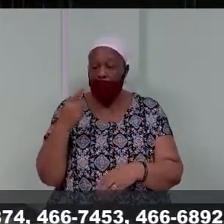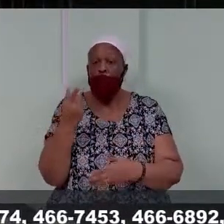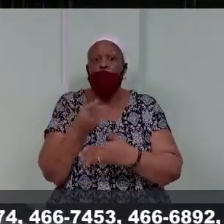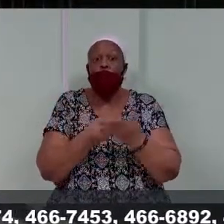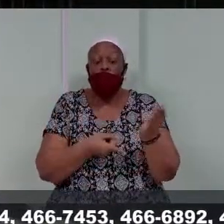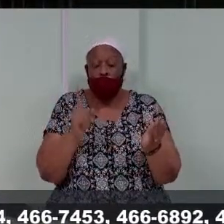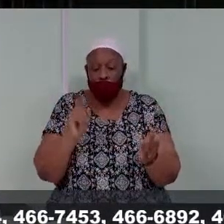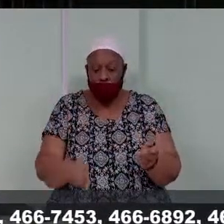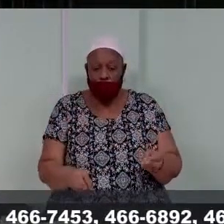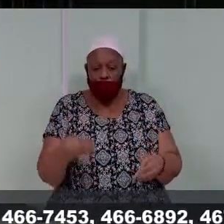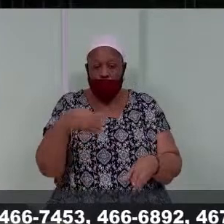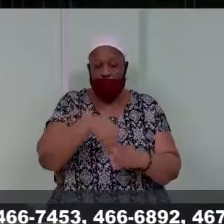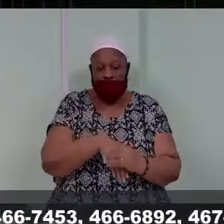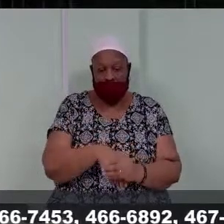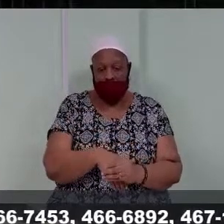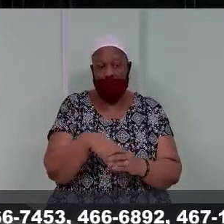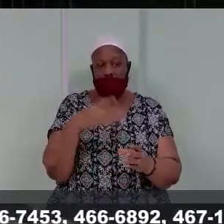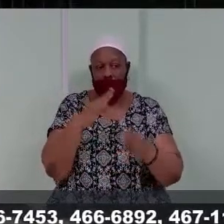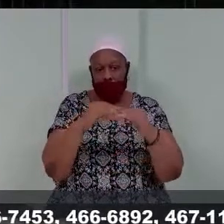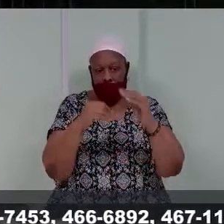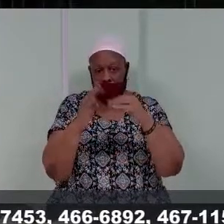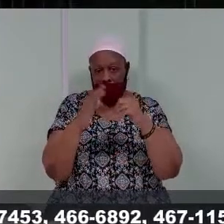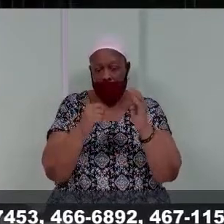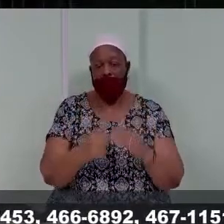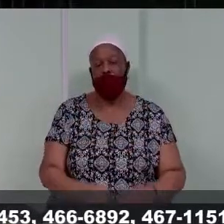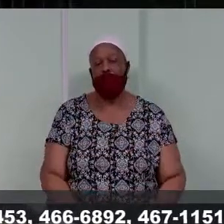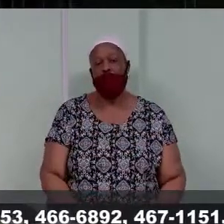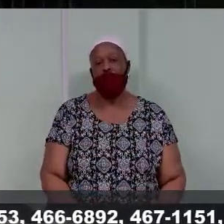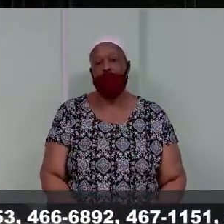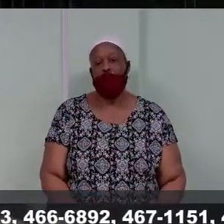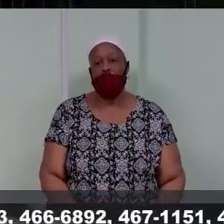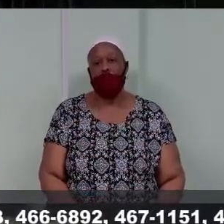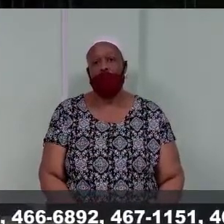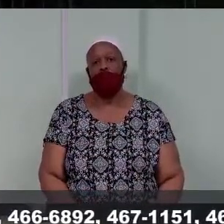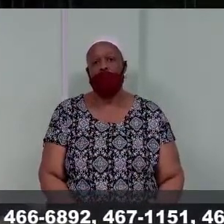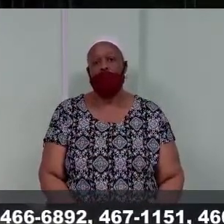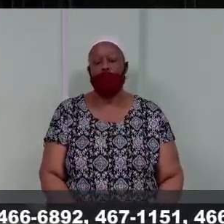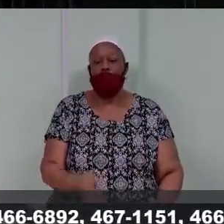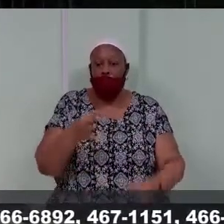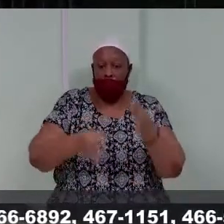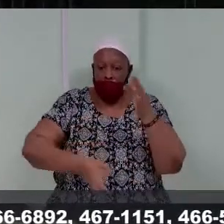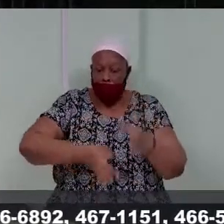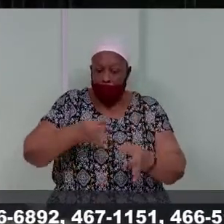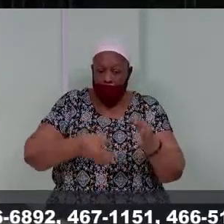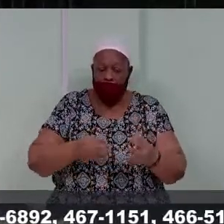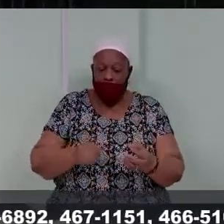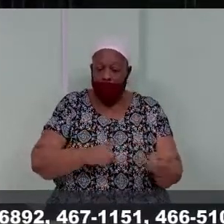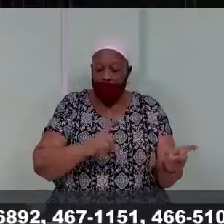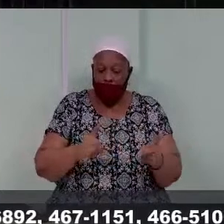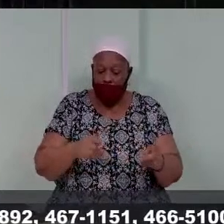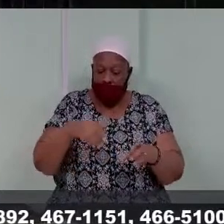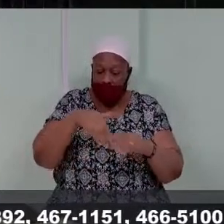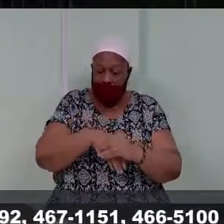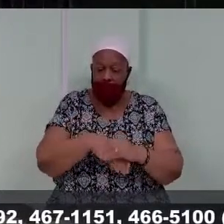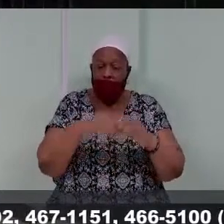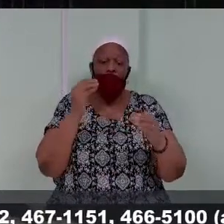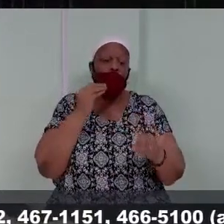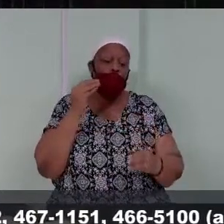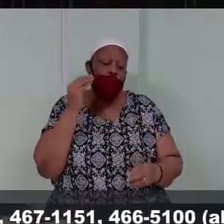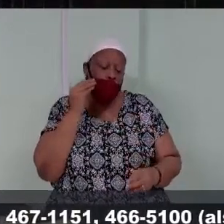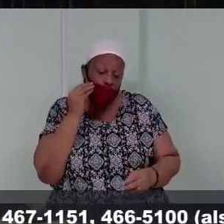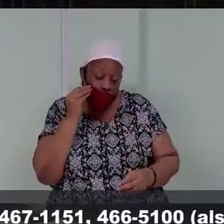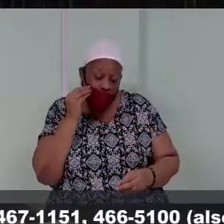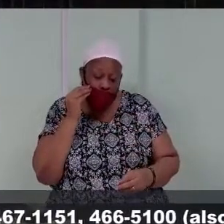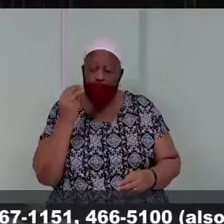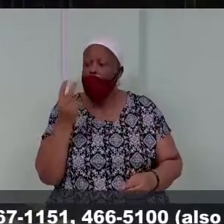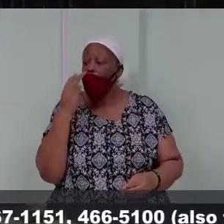5. If a proposed center is to be located in the applicant's home, checks will be made on each person of